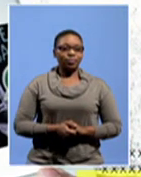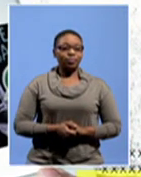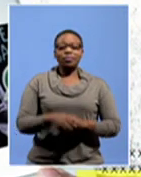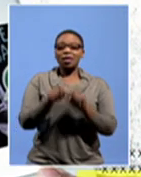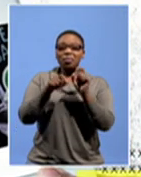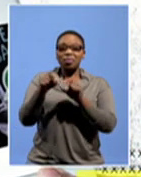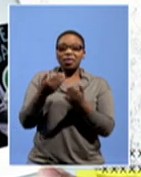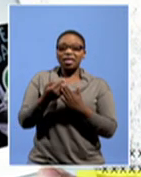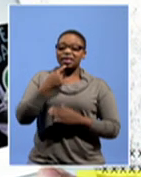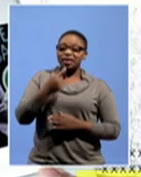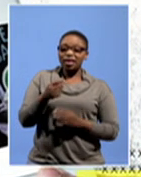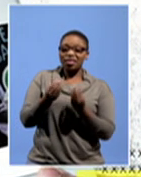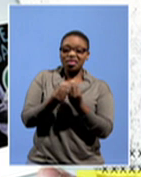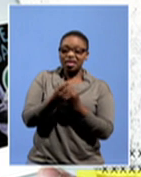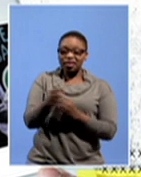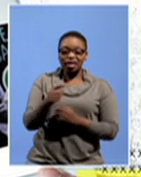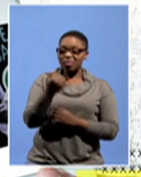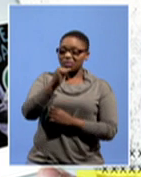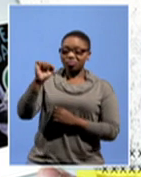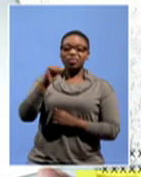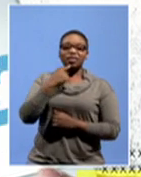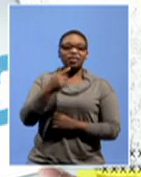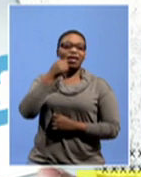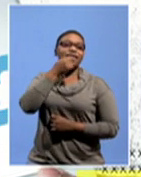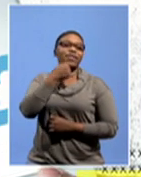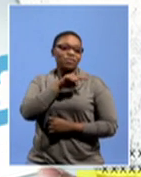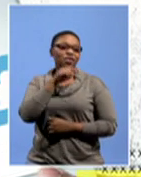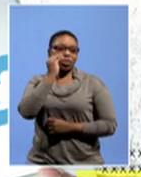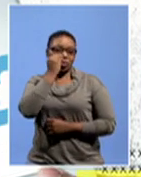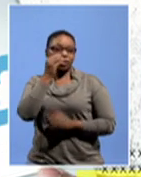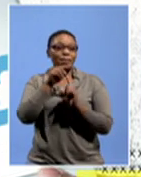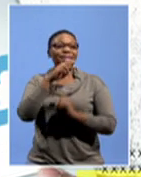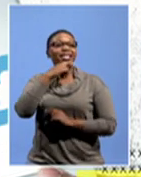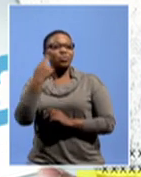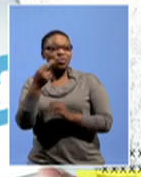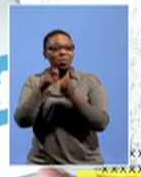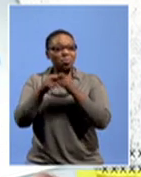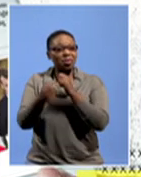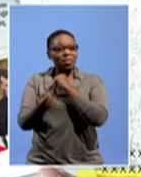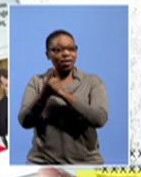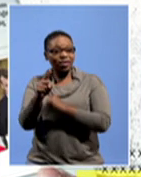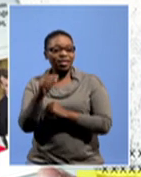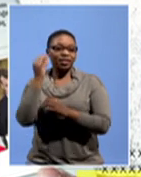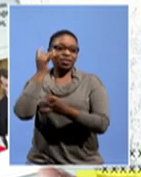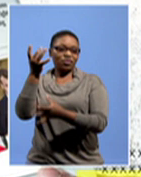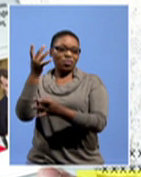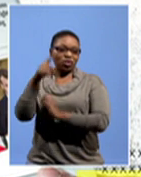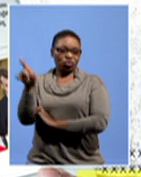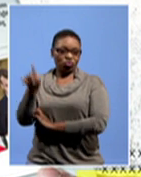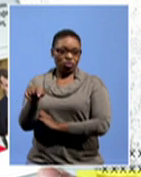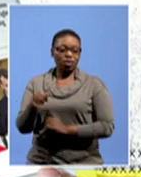People might call the things they disagree with fake news, but the real problem we face is disinformation. The spread